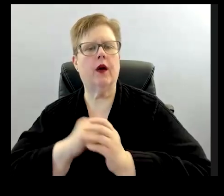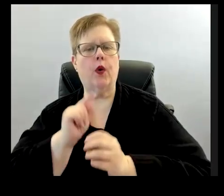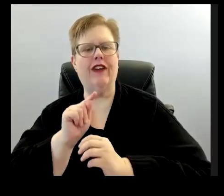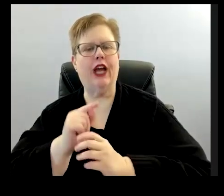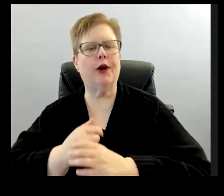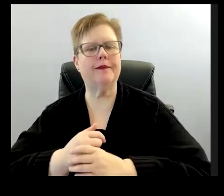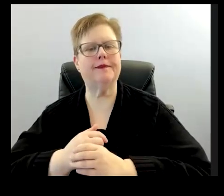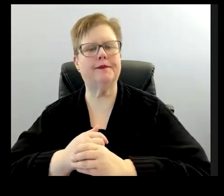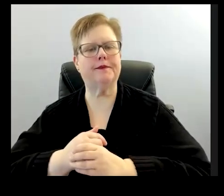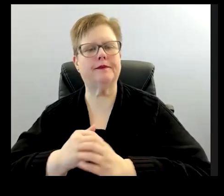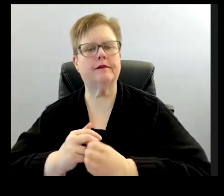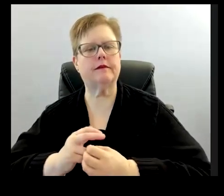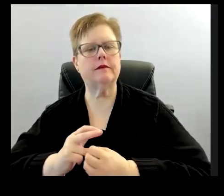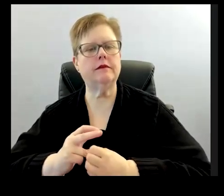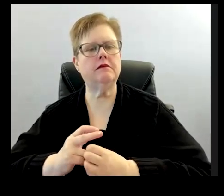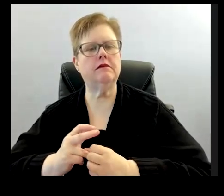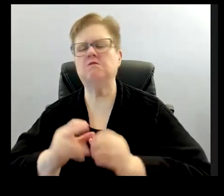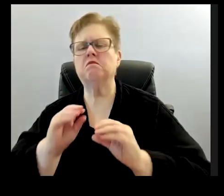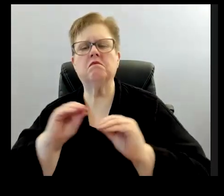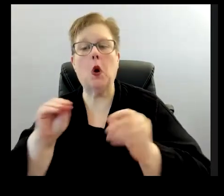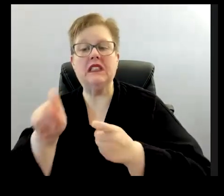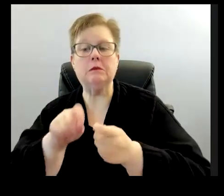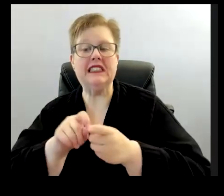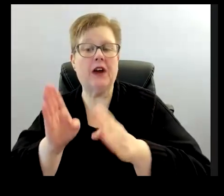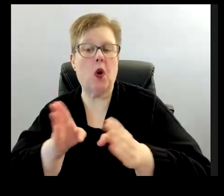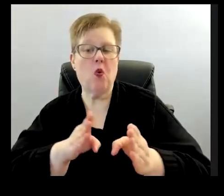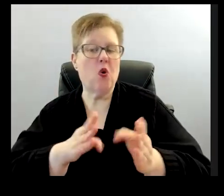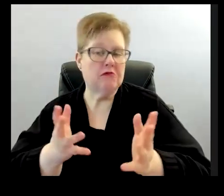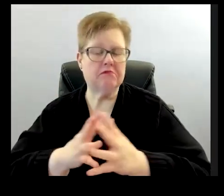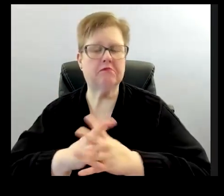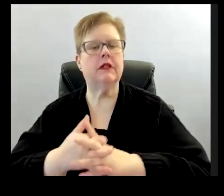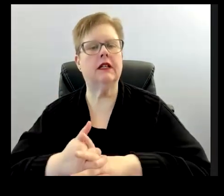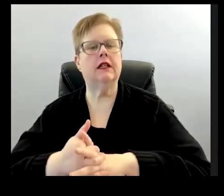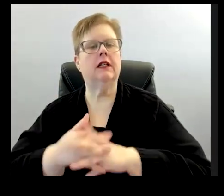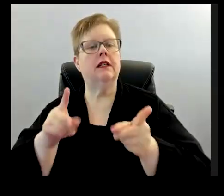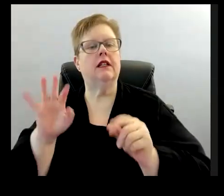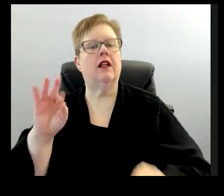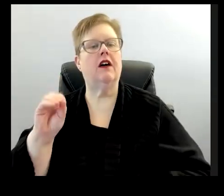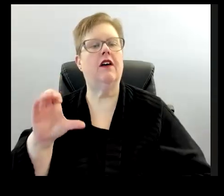here. So in no particular order, um, this is FocusMate.